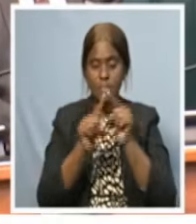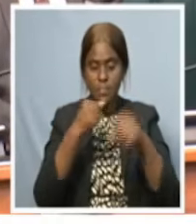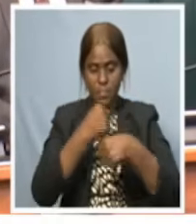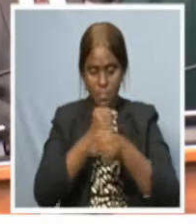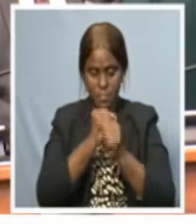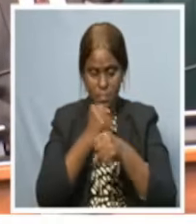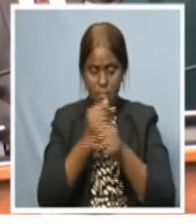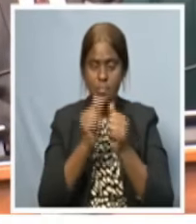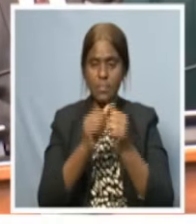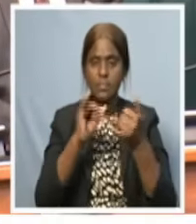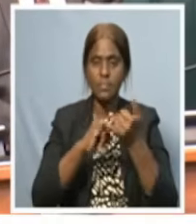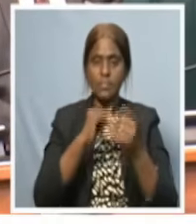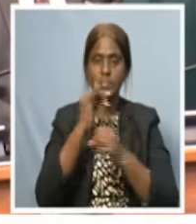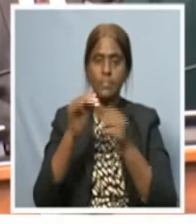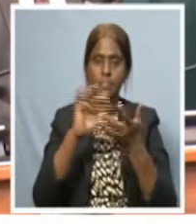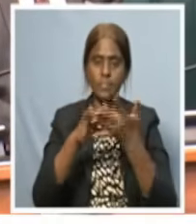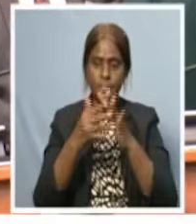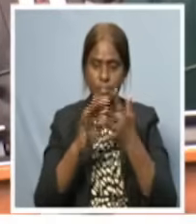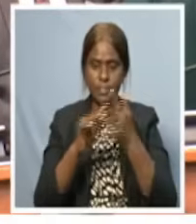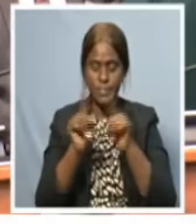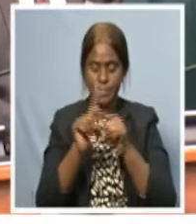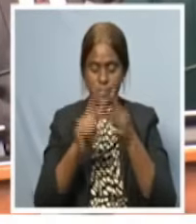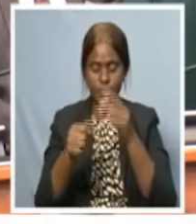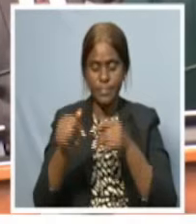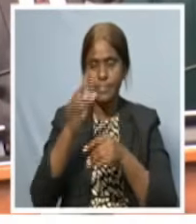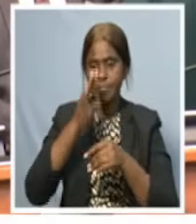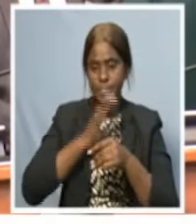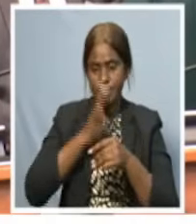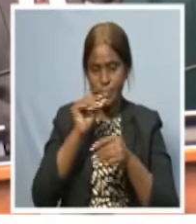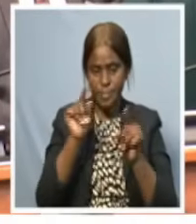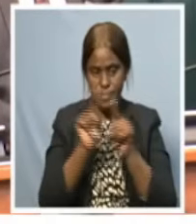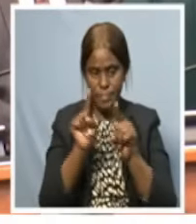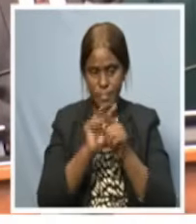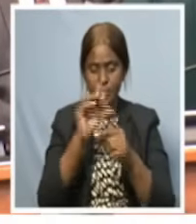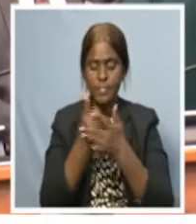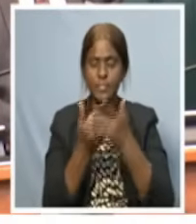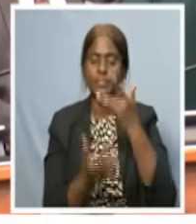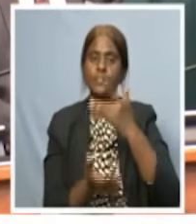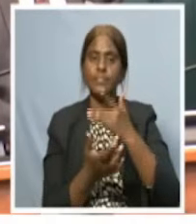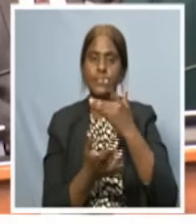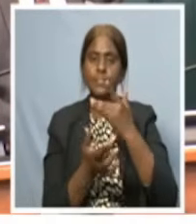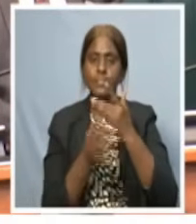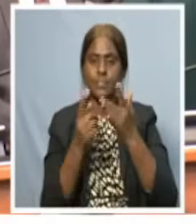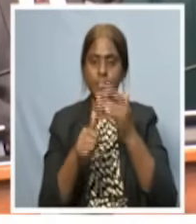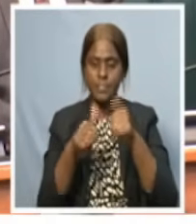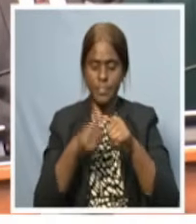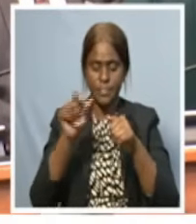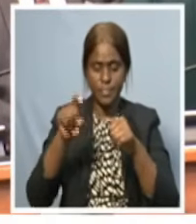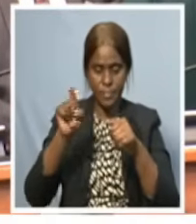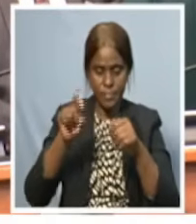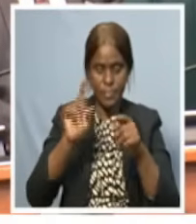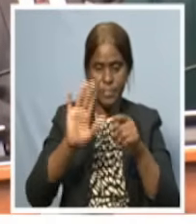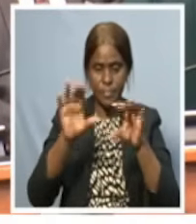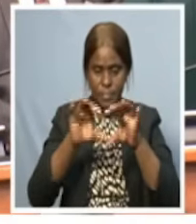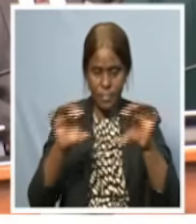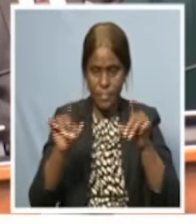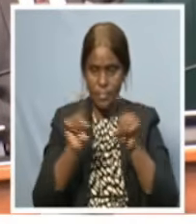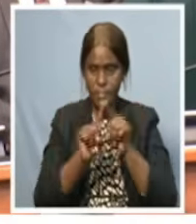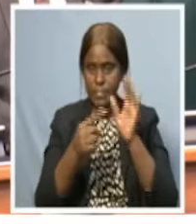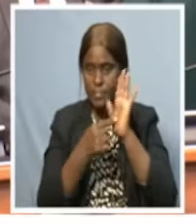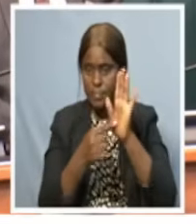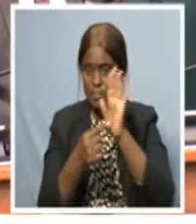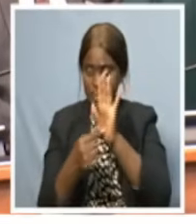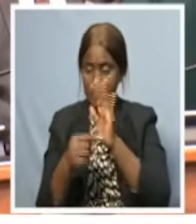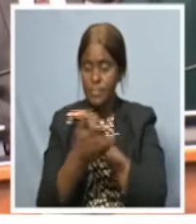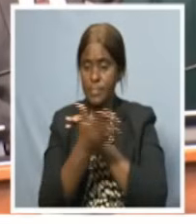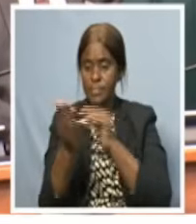creativity, and social interaction. However, Madam Speaker, the same technology that empowers children also exposes